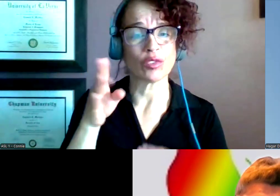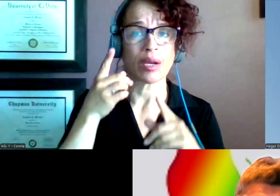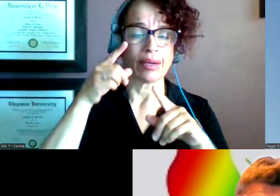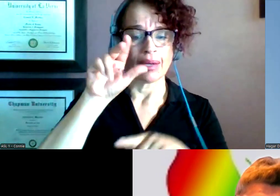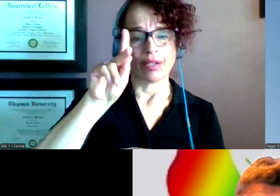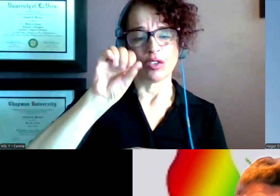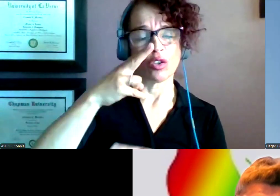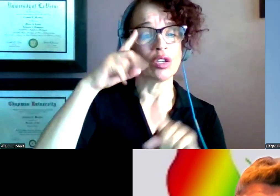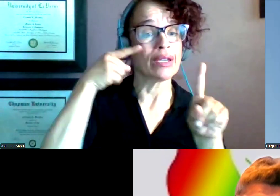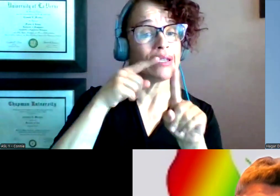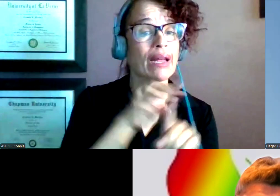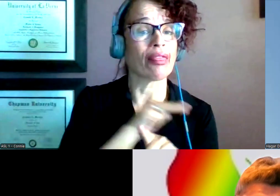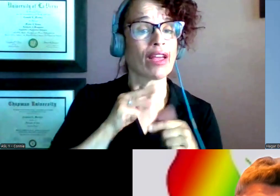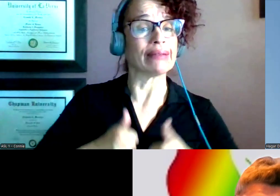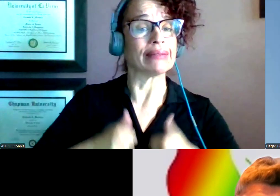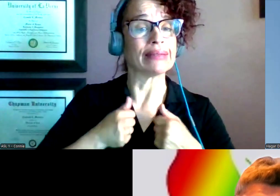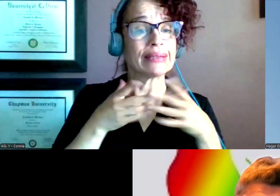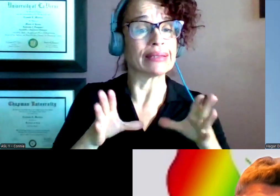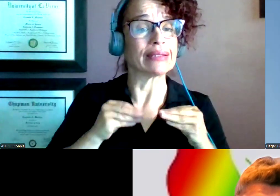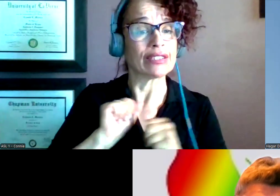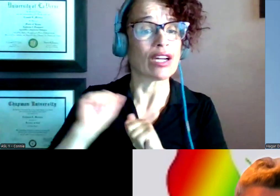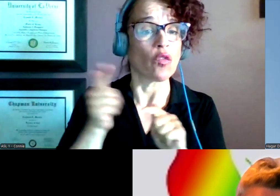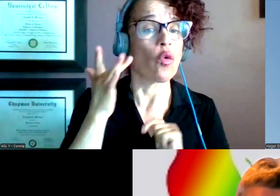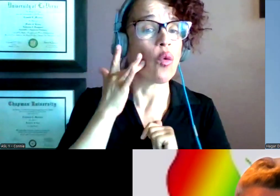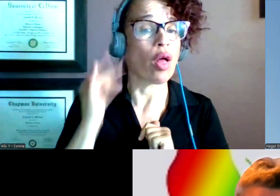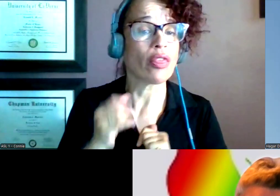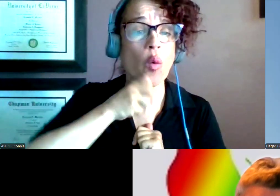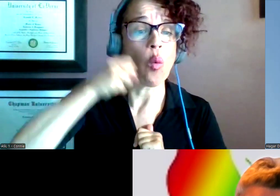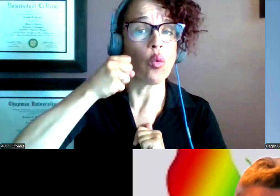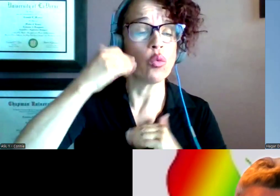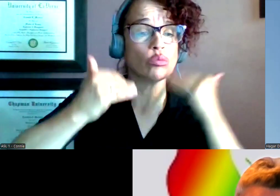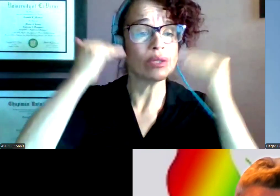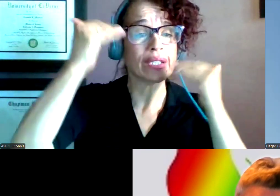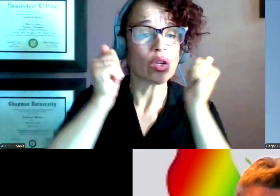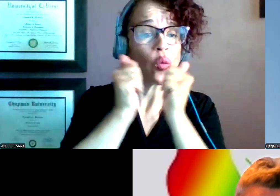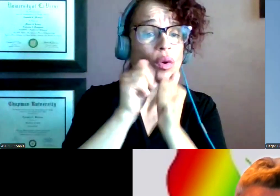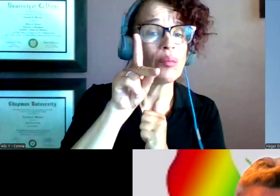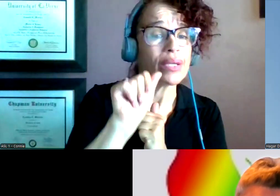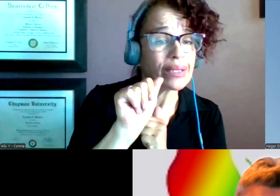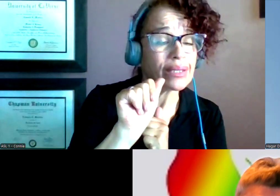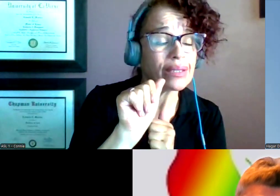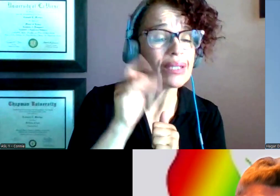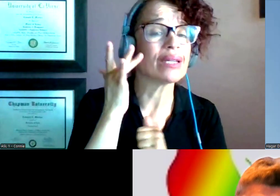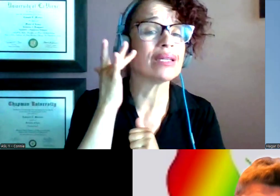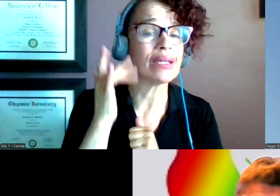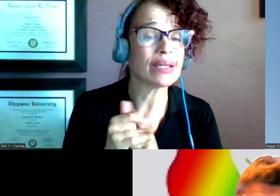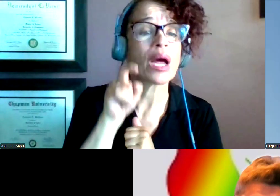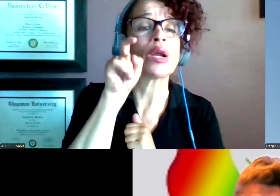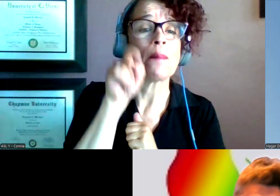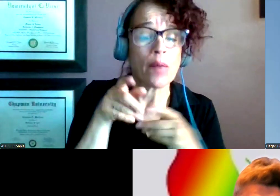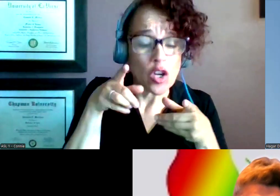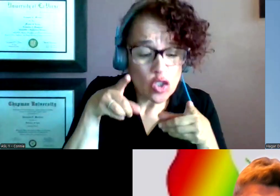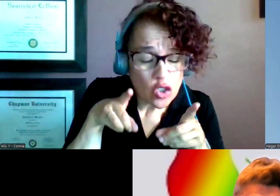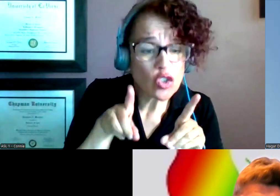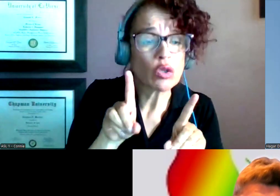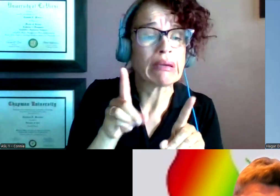goal to ensure community living is accessible for all California's older adults and people with disabilities, California must, even during bad